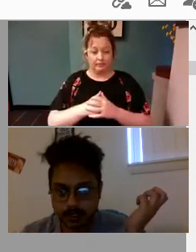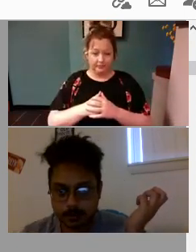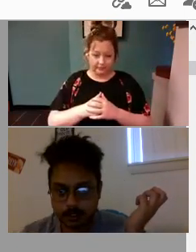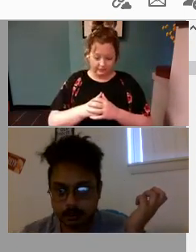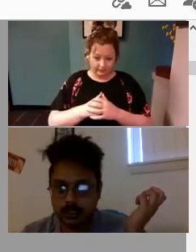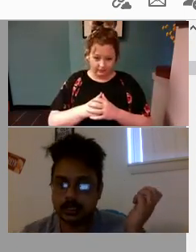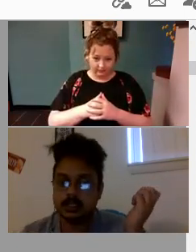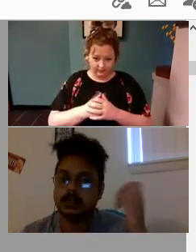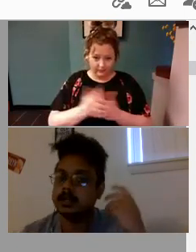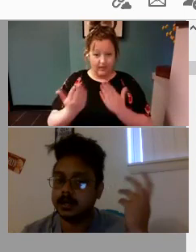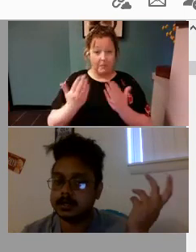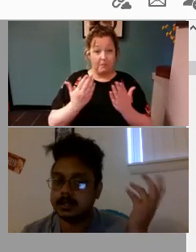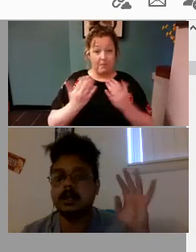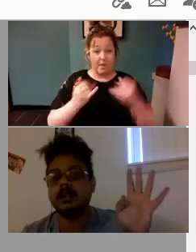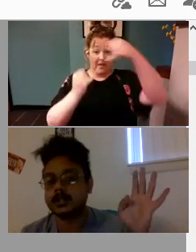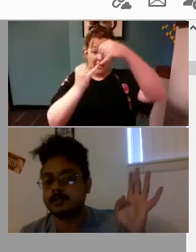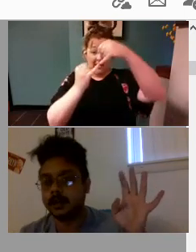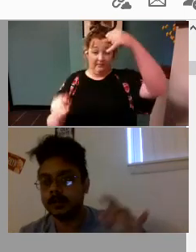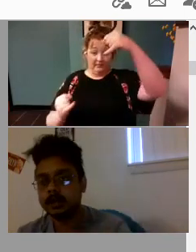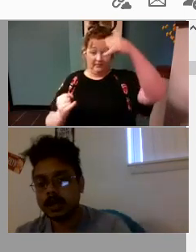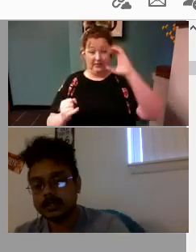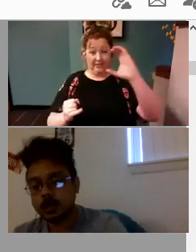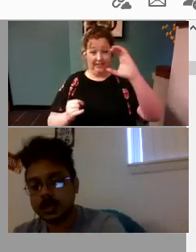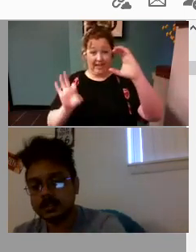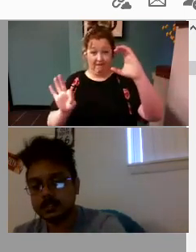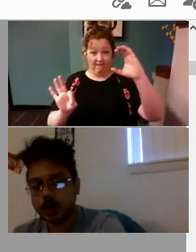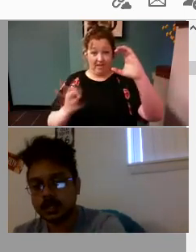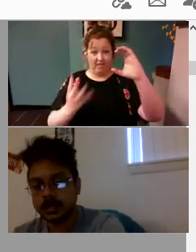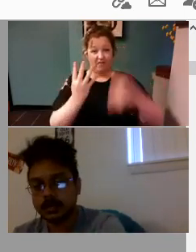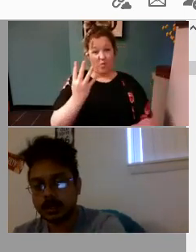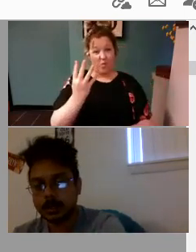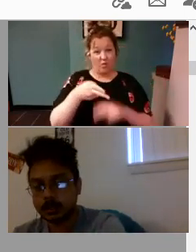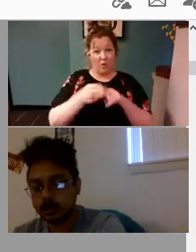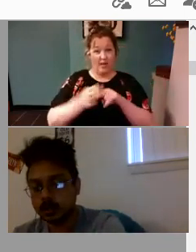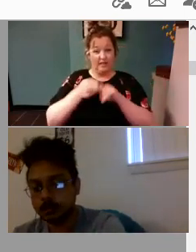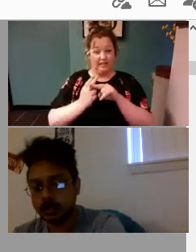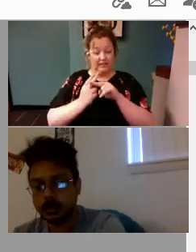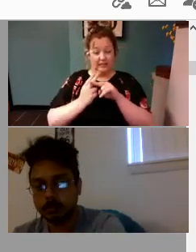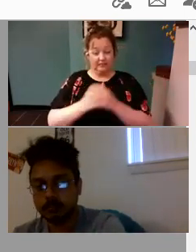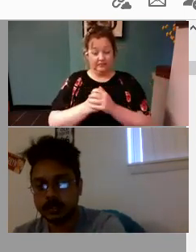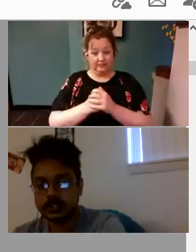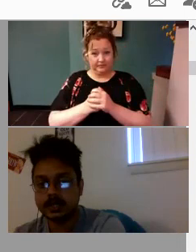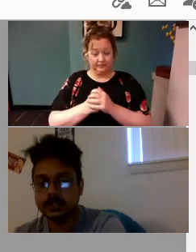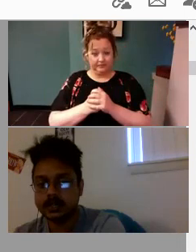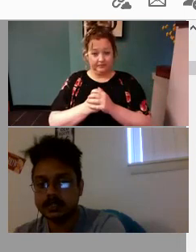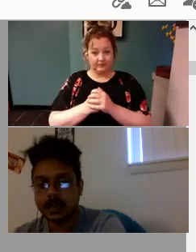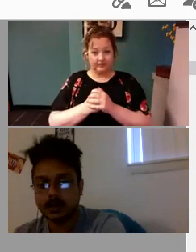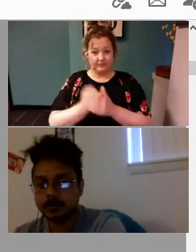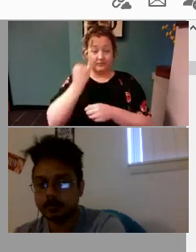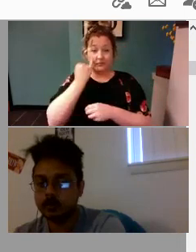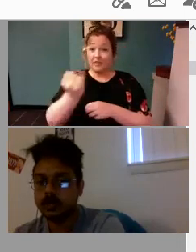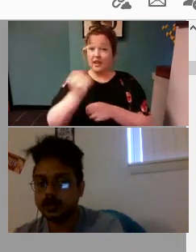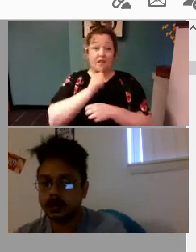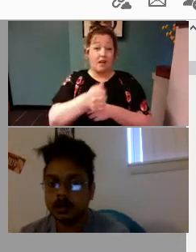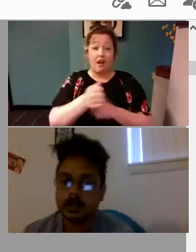we can pick this particular edge and that connects it, and that is fine. As long as it's not connecting a particular vertex that creates a